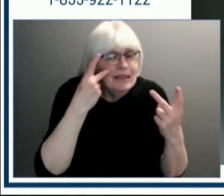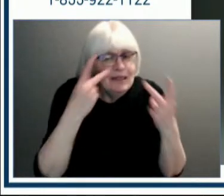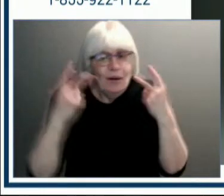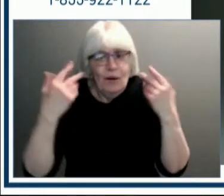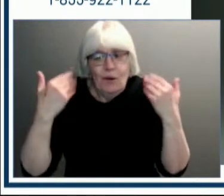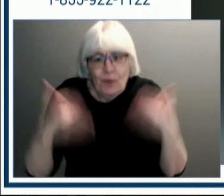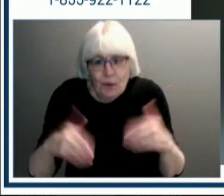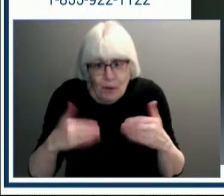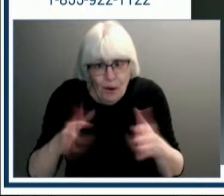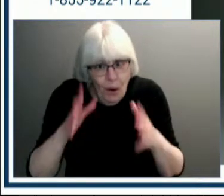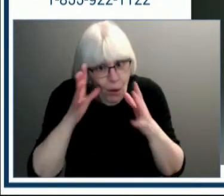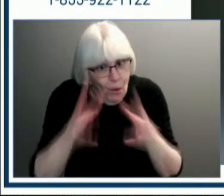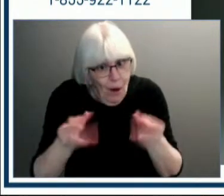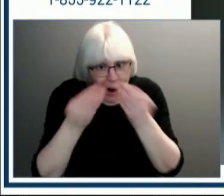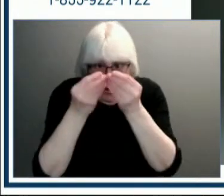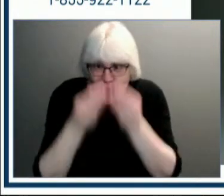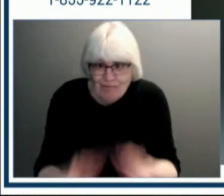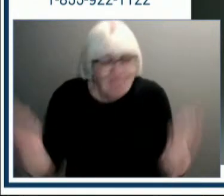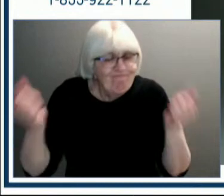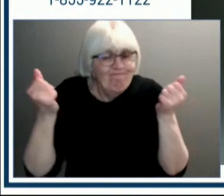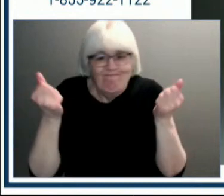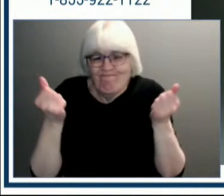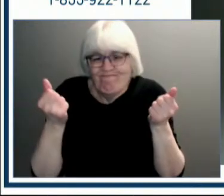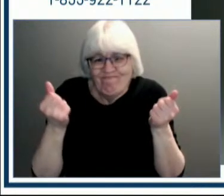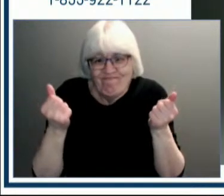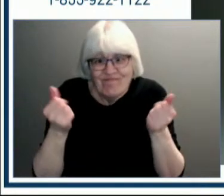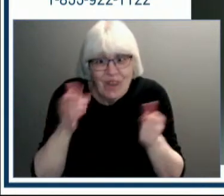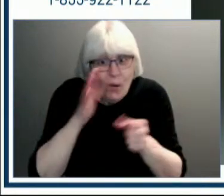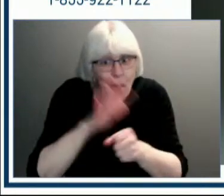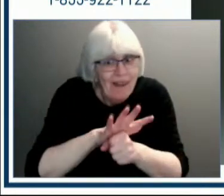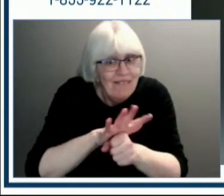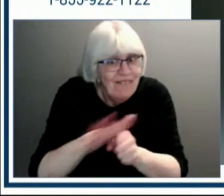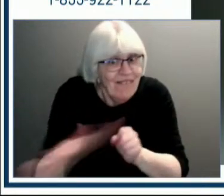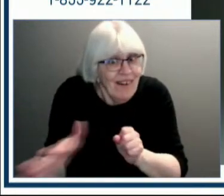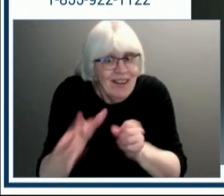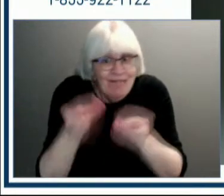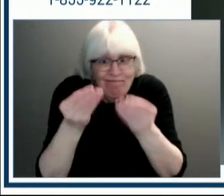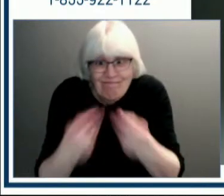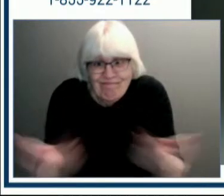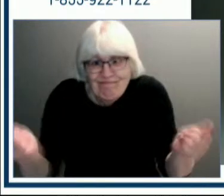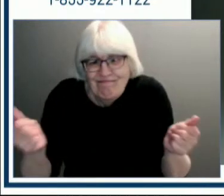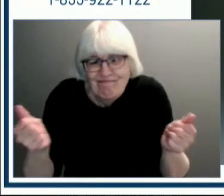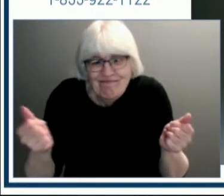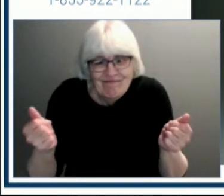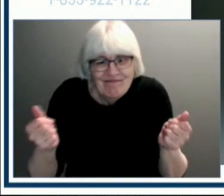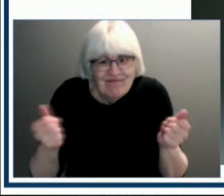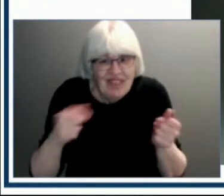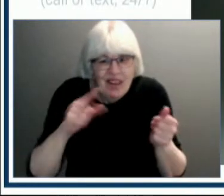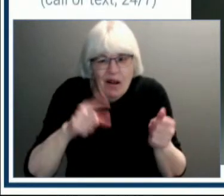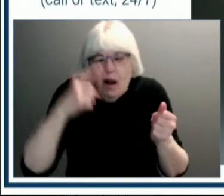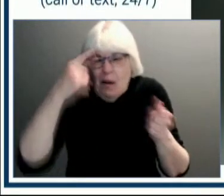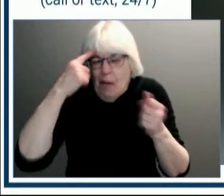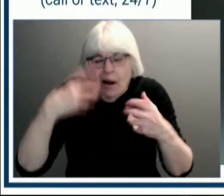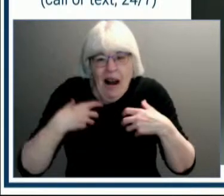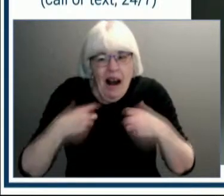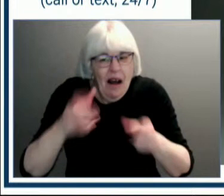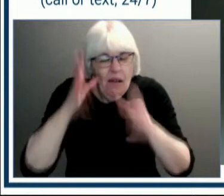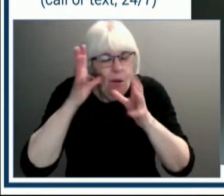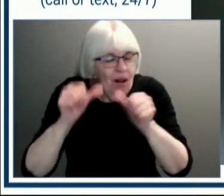pandemic goes. So that impact on mental health is something that we are acutely sensitive